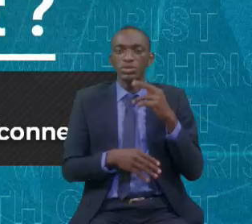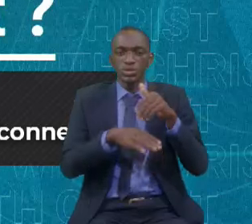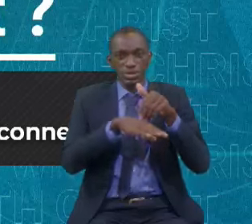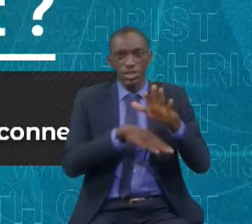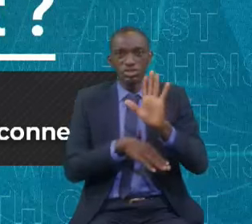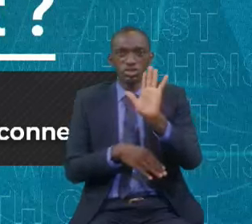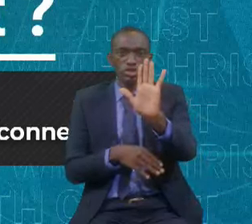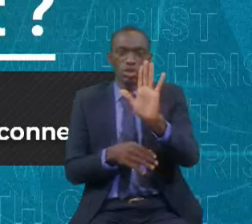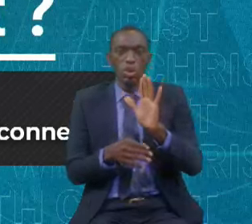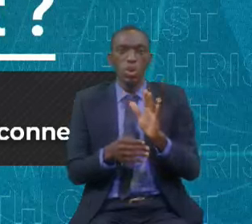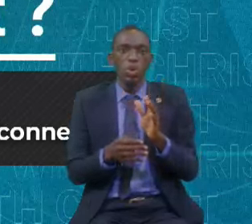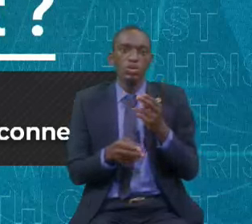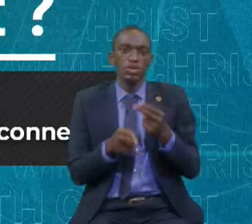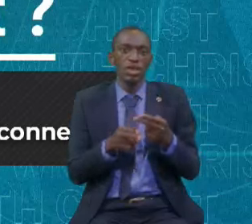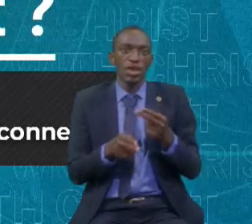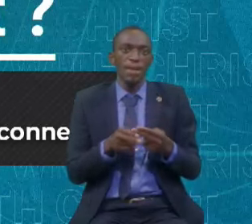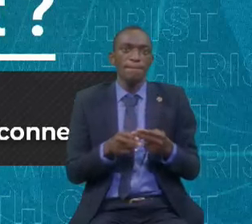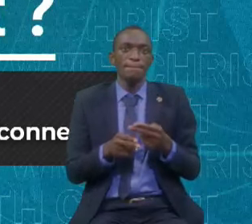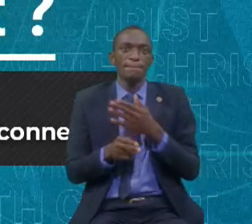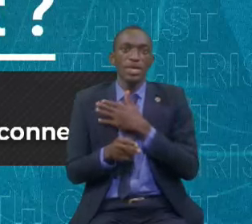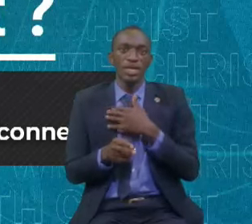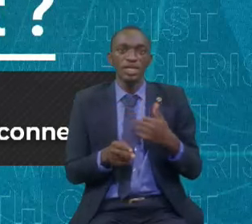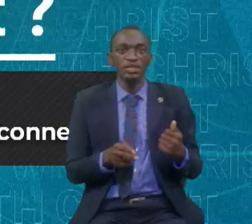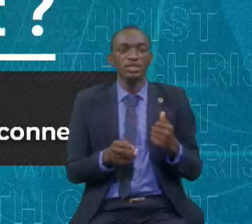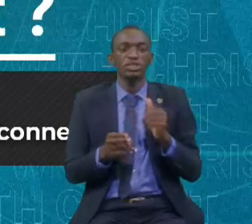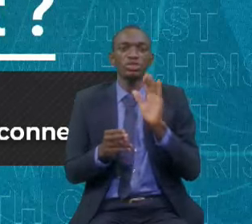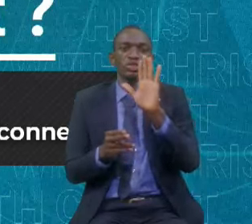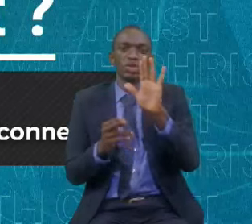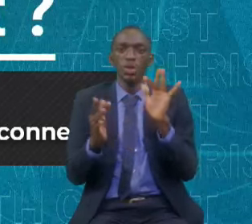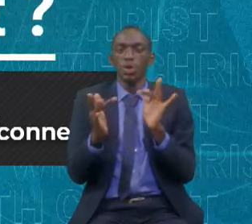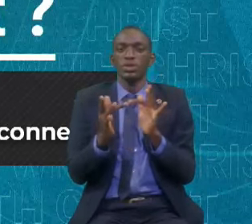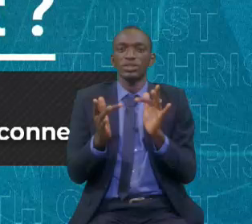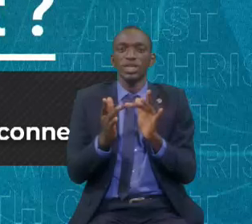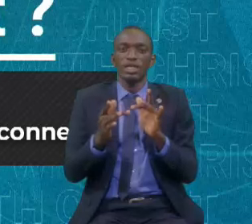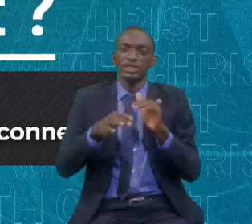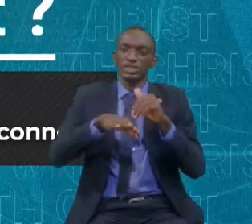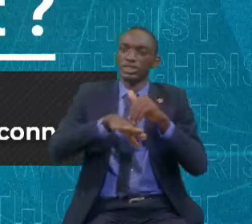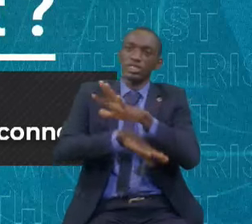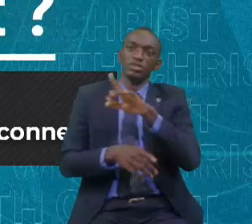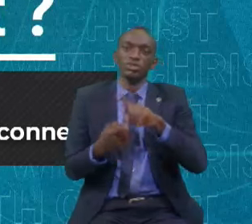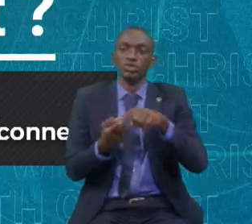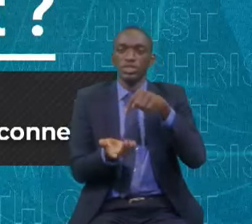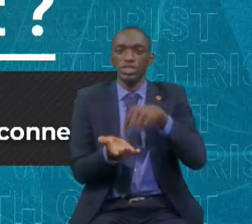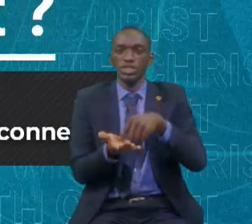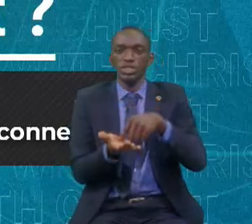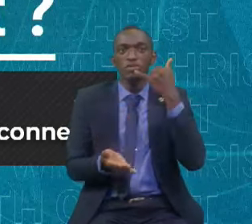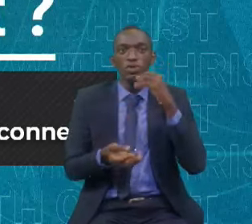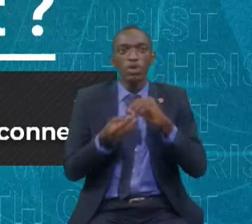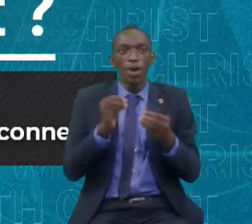address to the this phone number plus